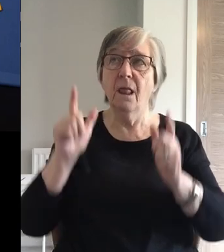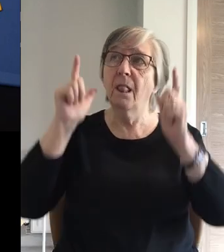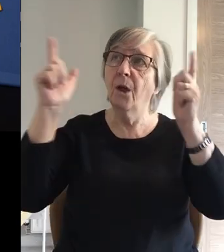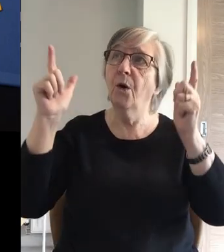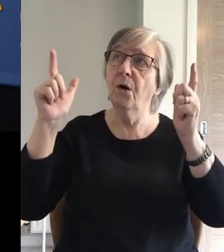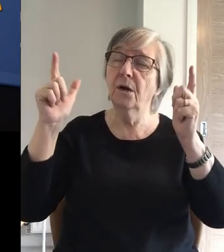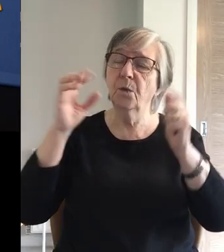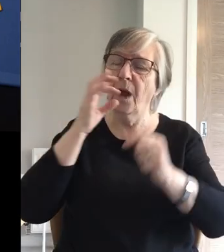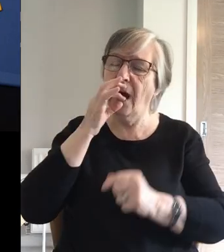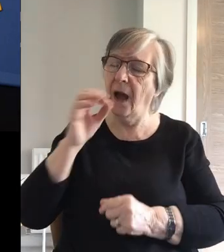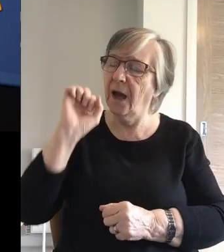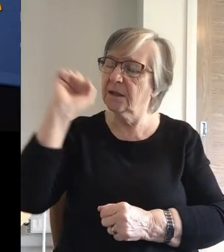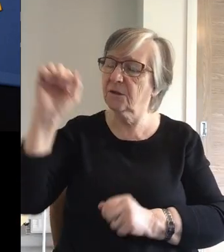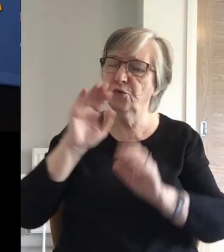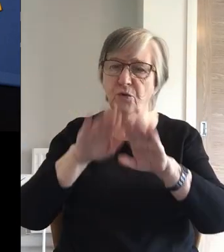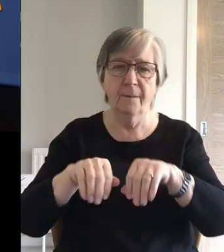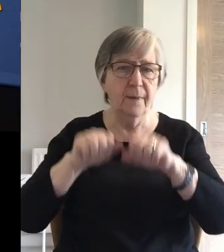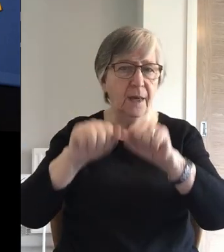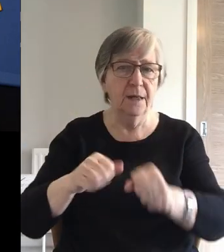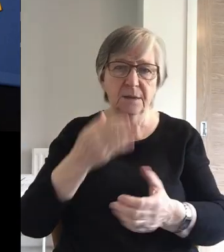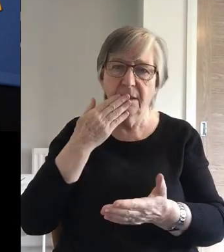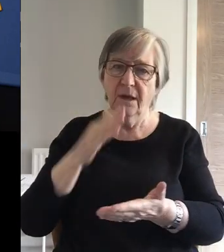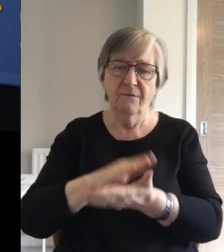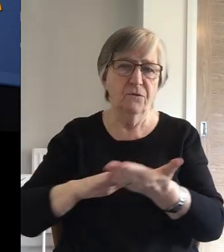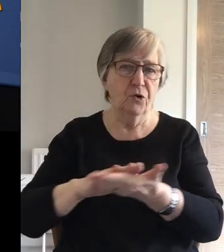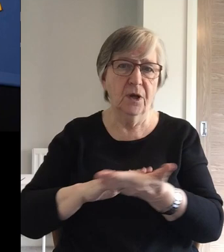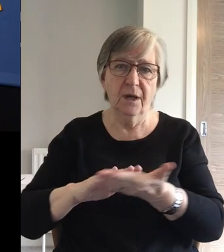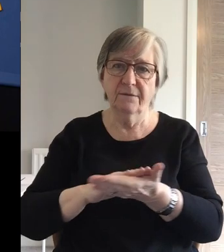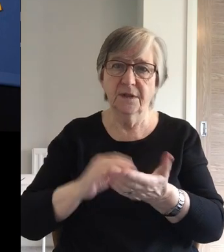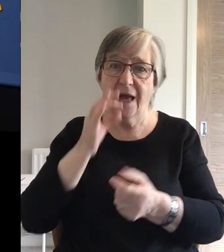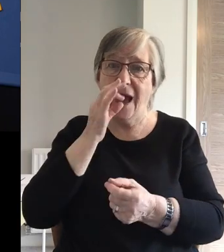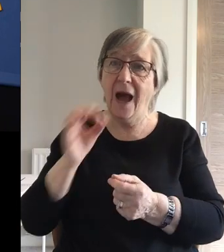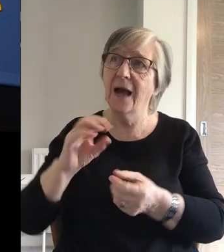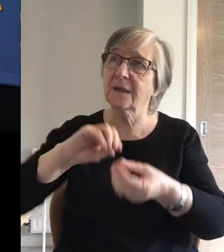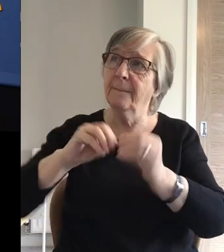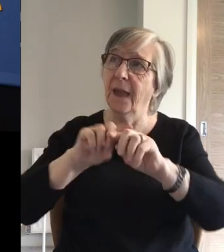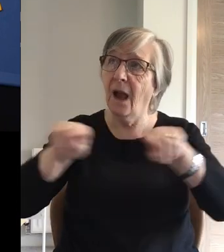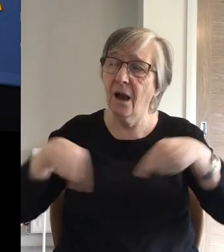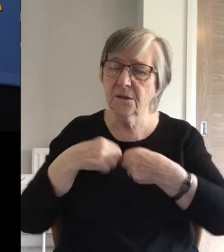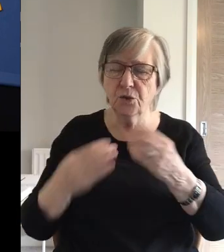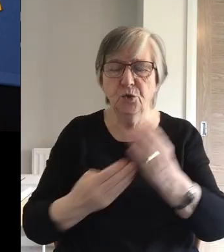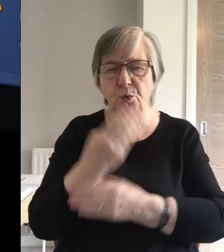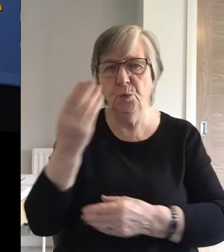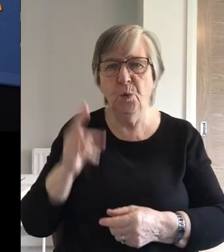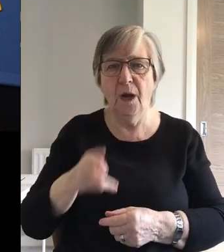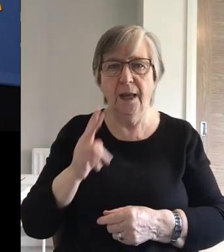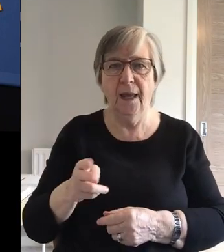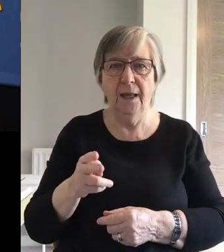Lord, we seek your mercy and forgiveness and ask for renewal in our lives.